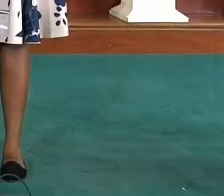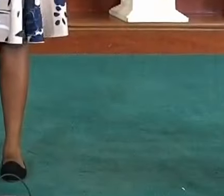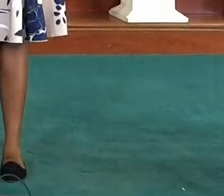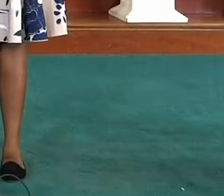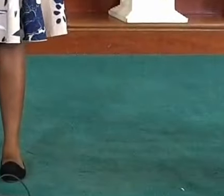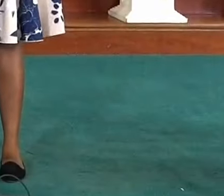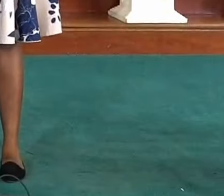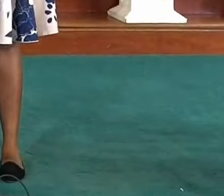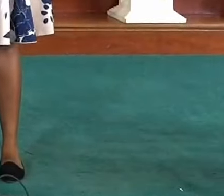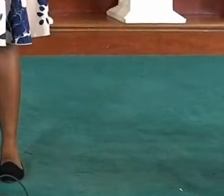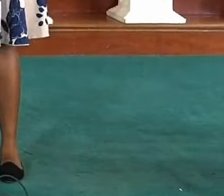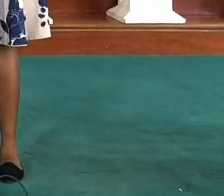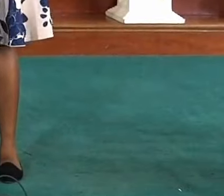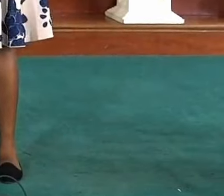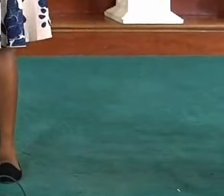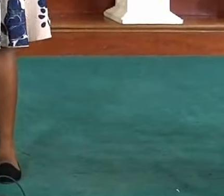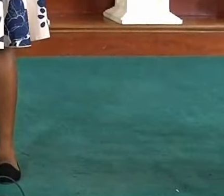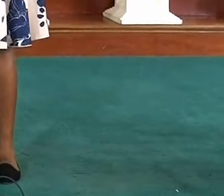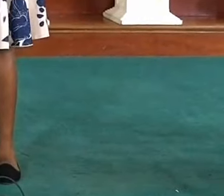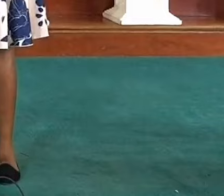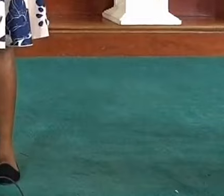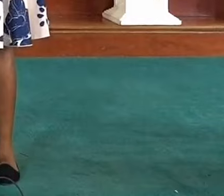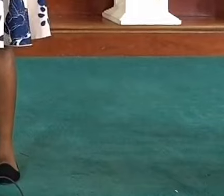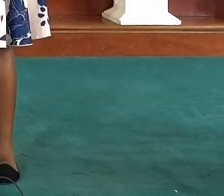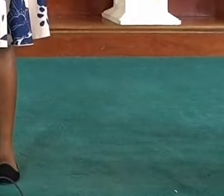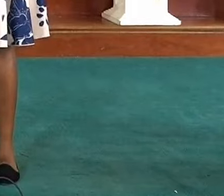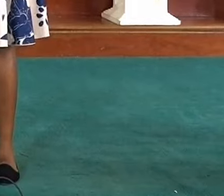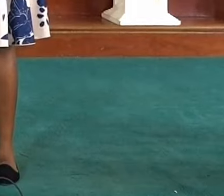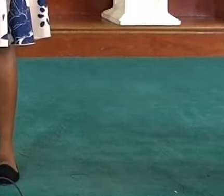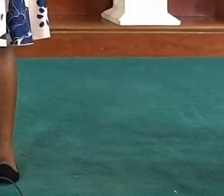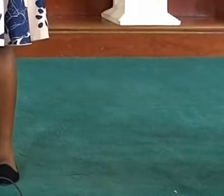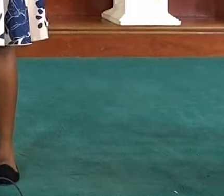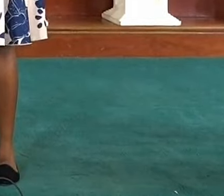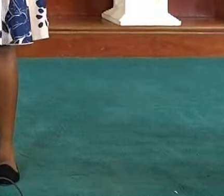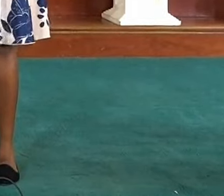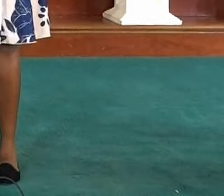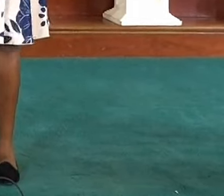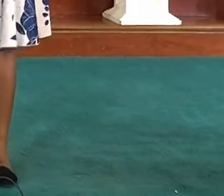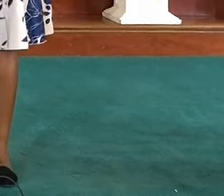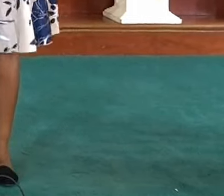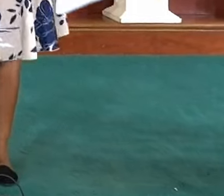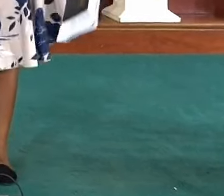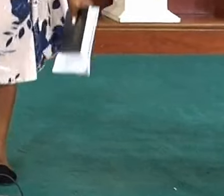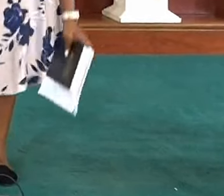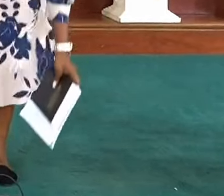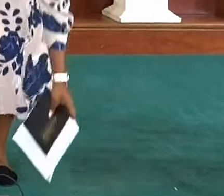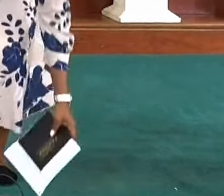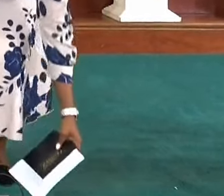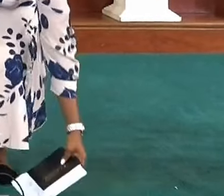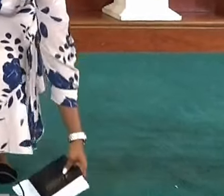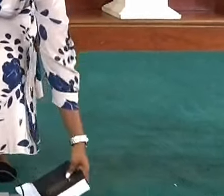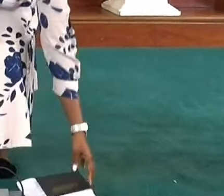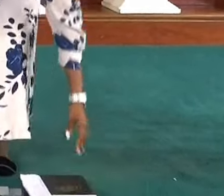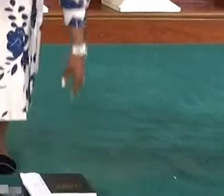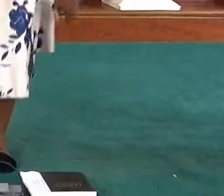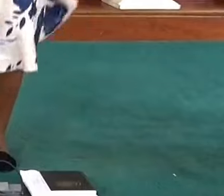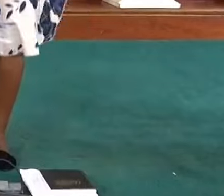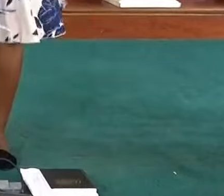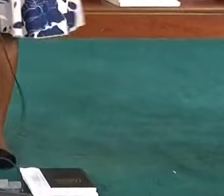We will sing Huruma Zababa. In English, it's Let the Lower Light Be Burning. It will be projected on the screen.